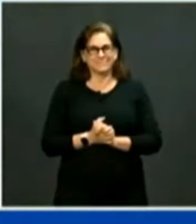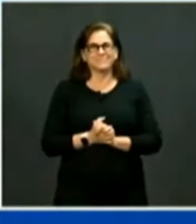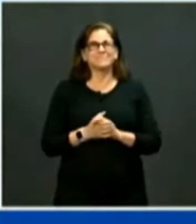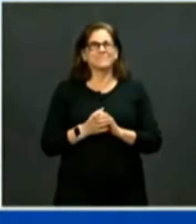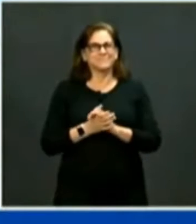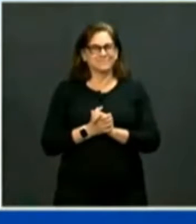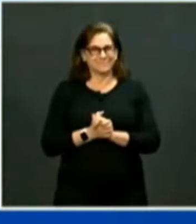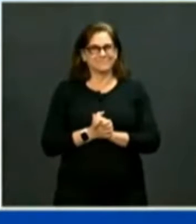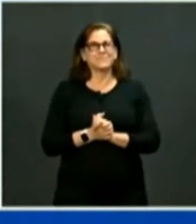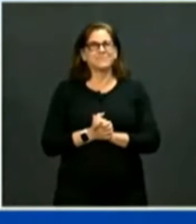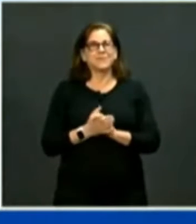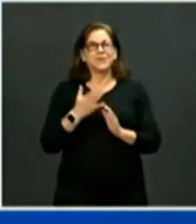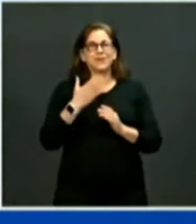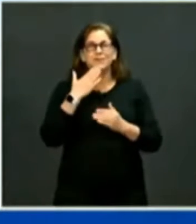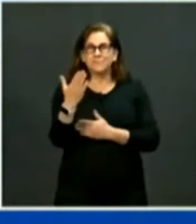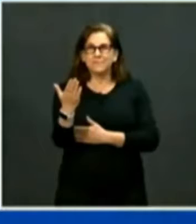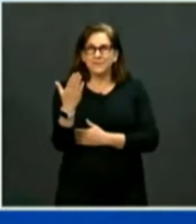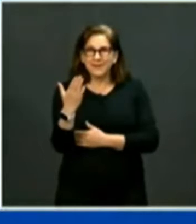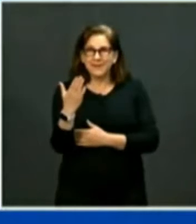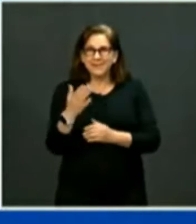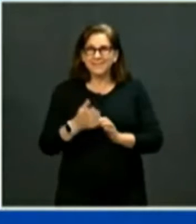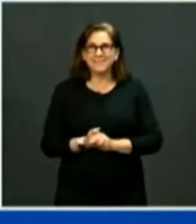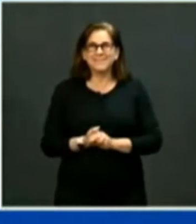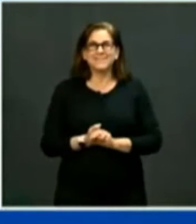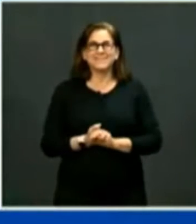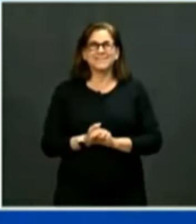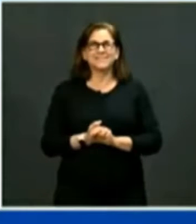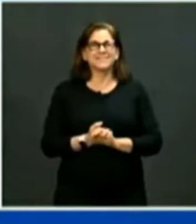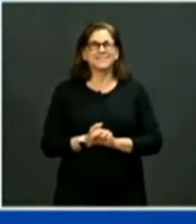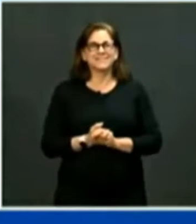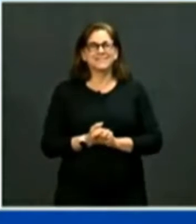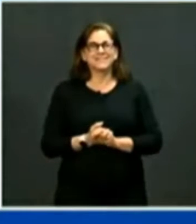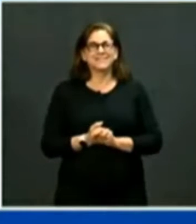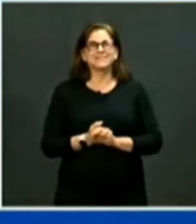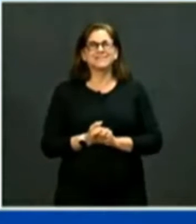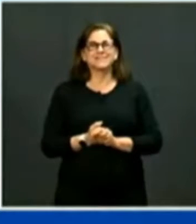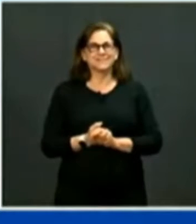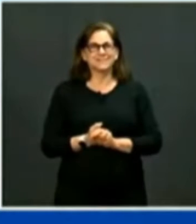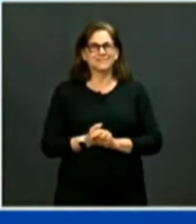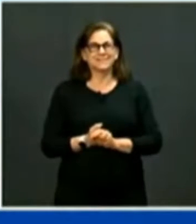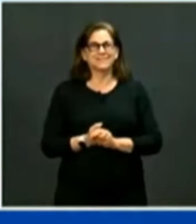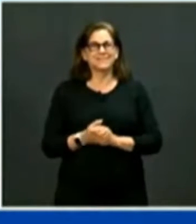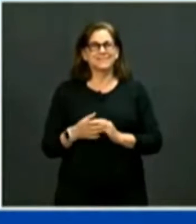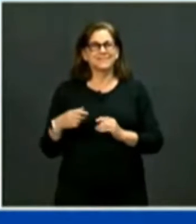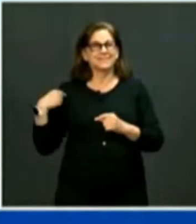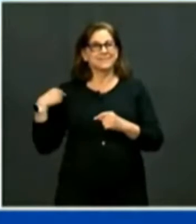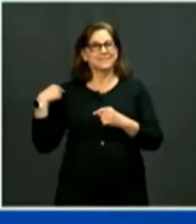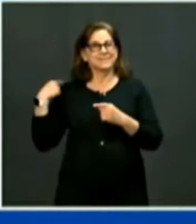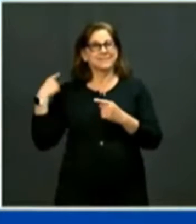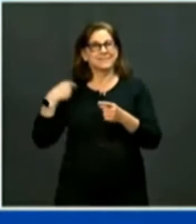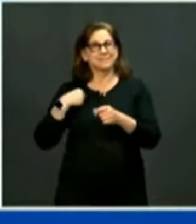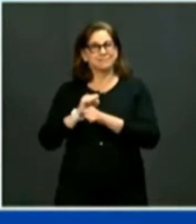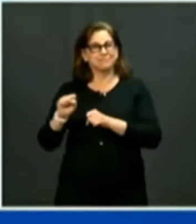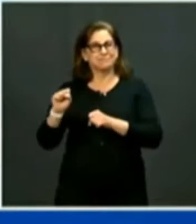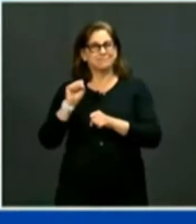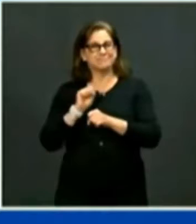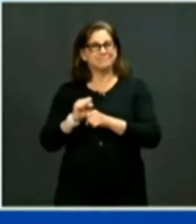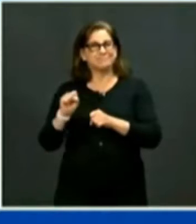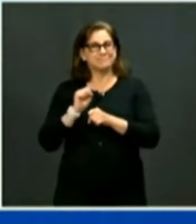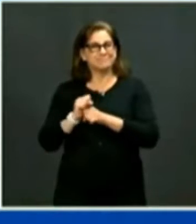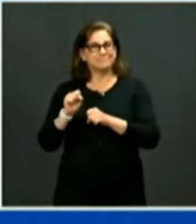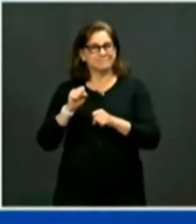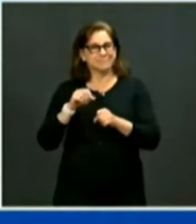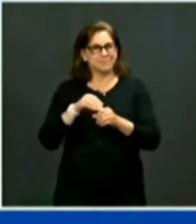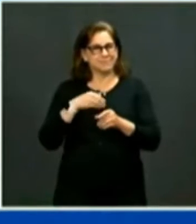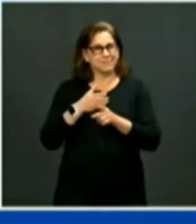Good morning. Great. Over the course of my career, I have seen gun violence up